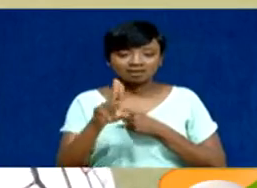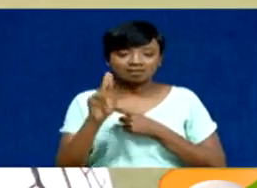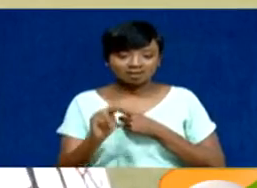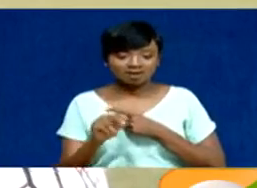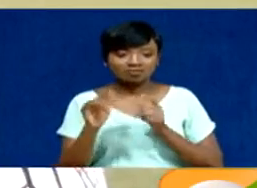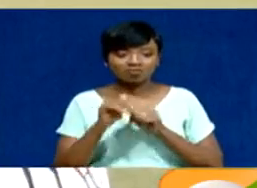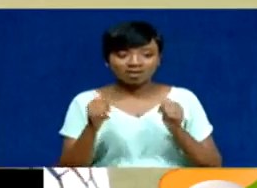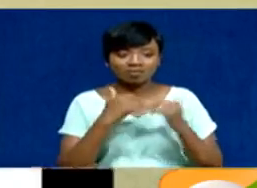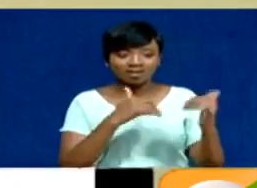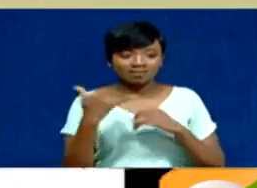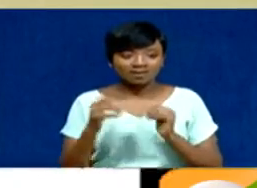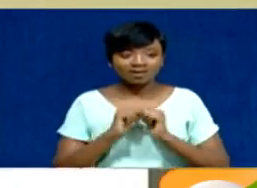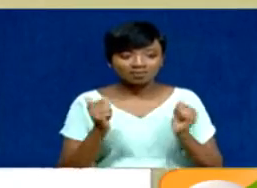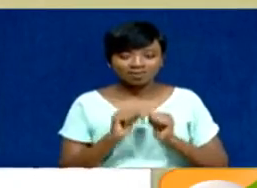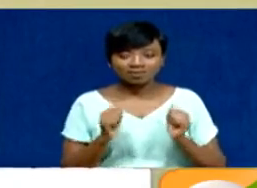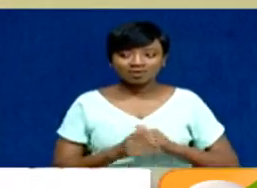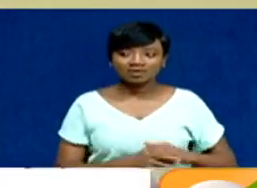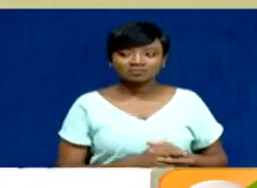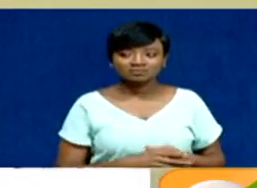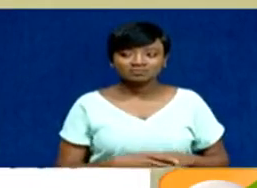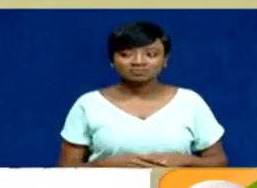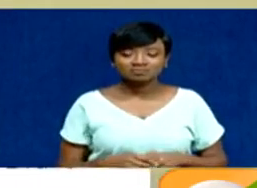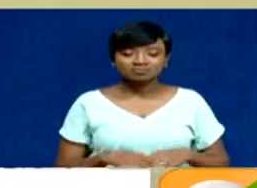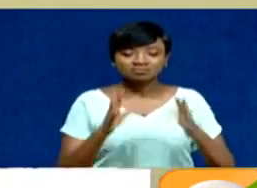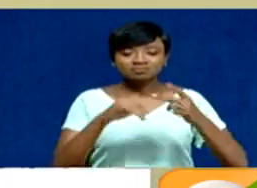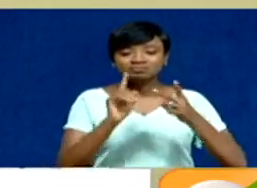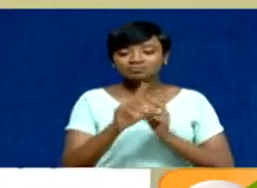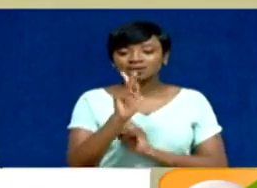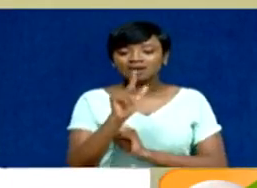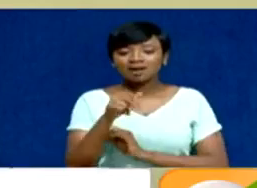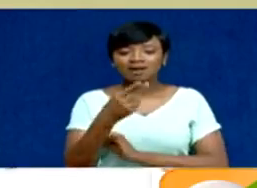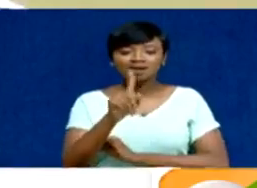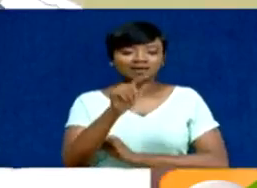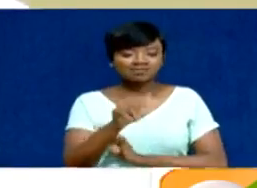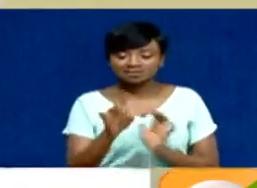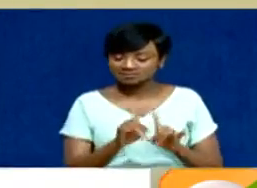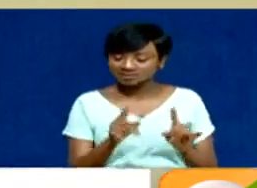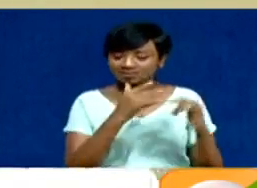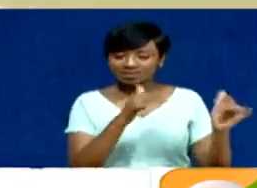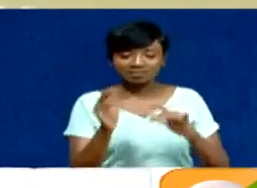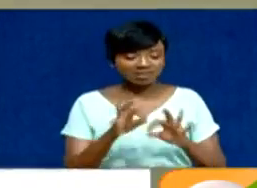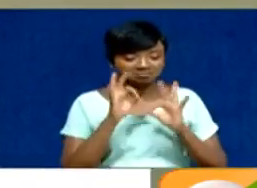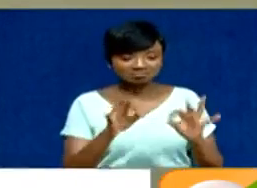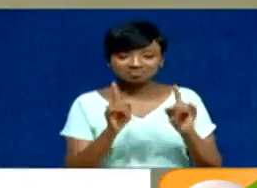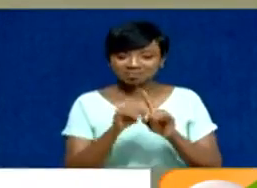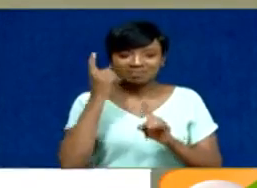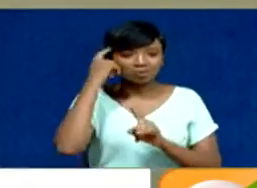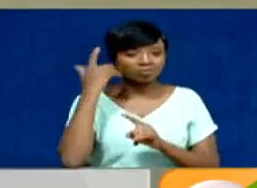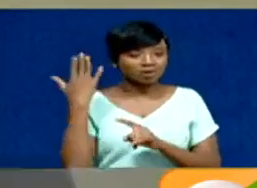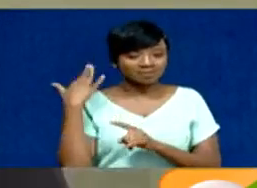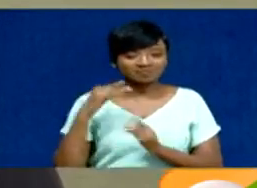pia Kachi bana. Kahata amenichezea game ile mazee nakumbuka tu kitambo bana wakati alikuwa Gor Mahia. We